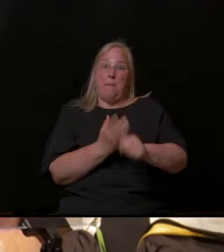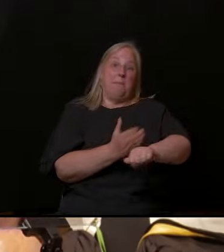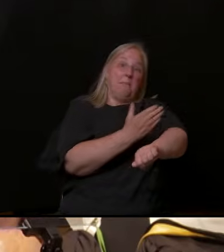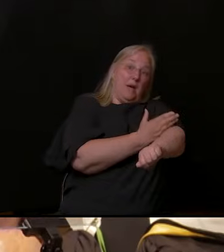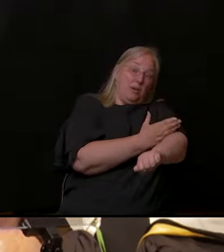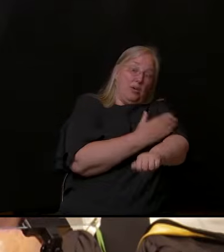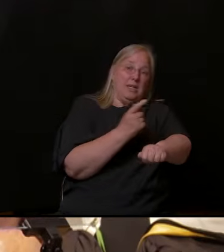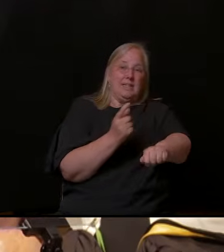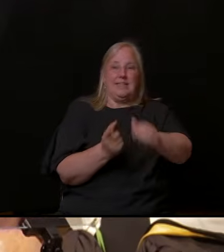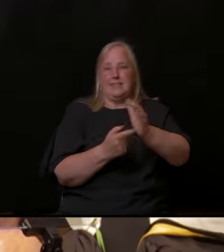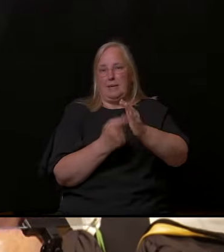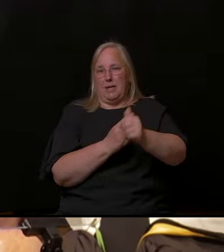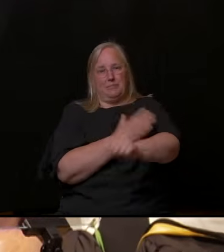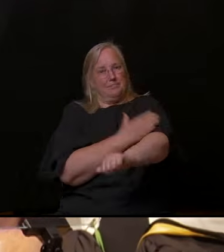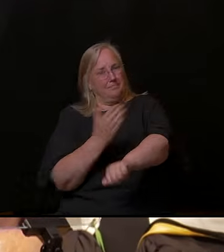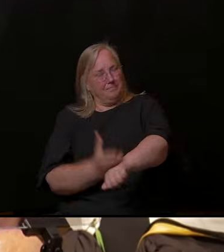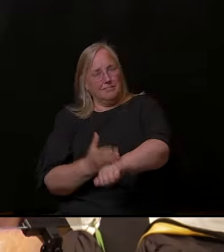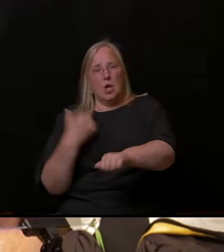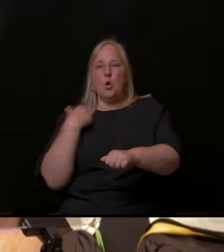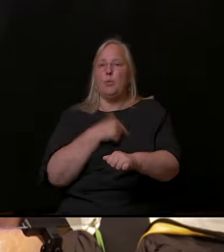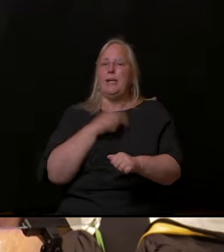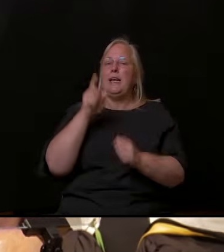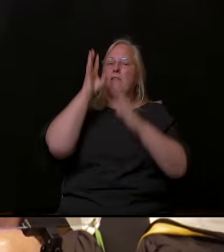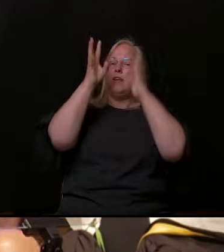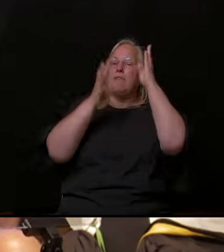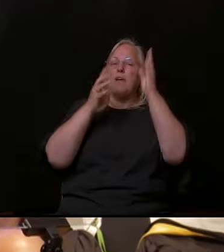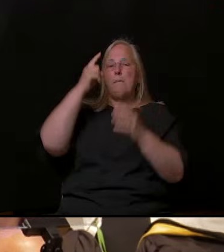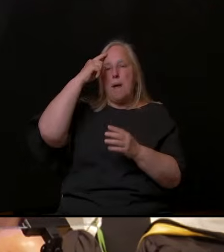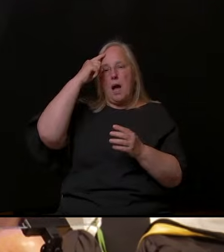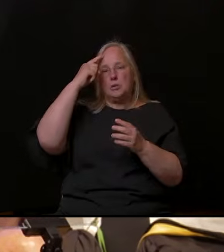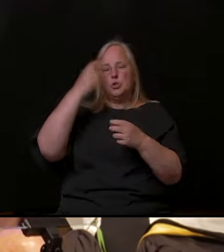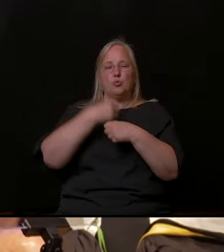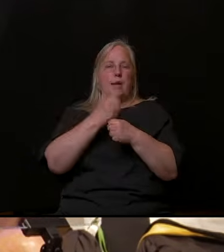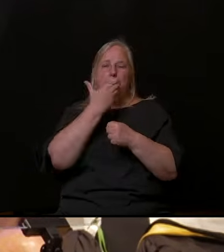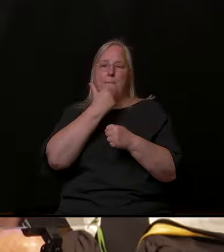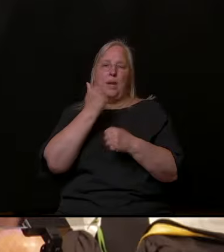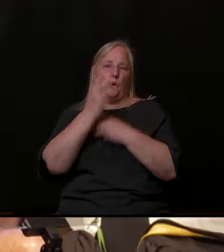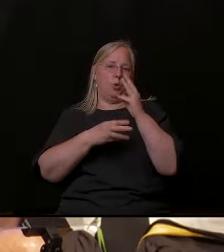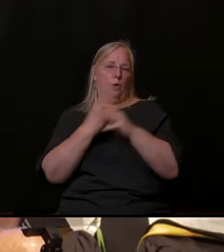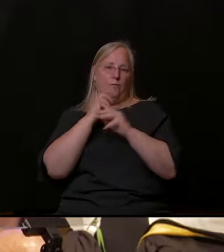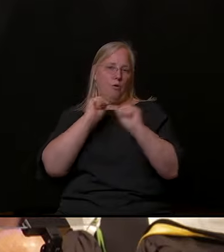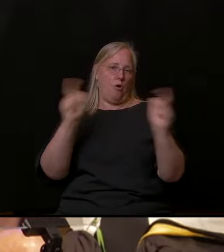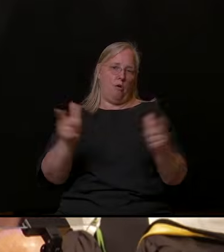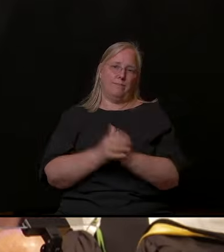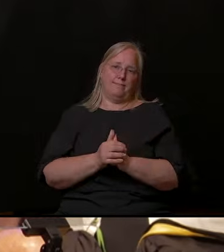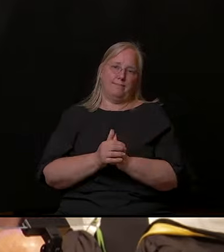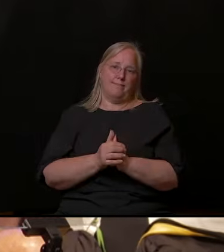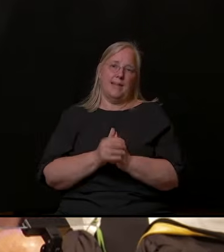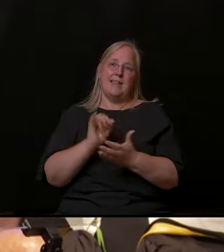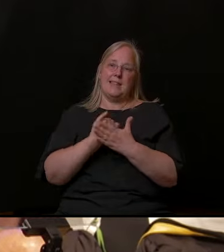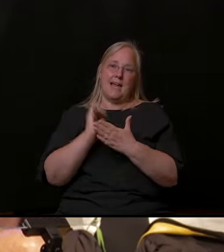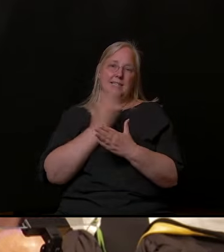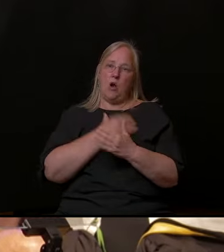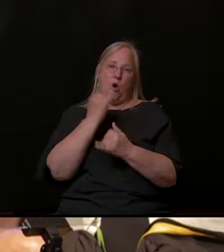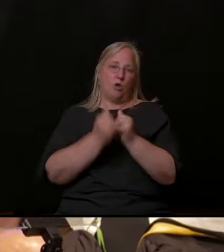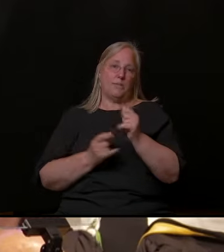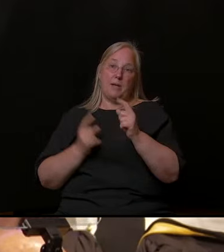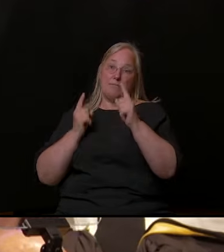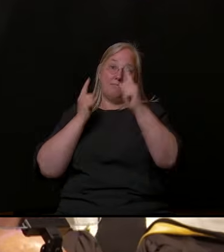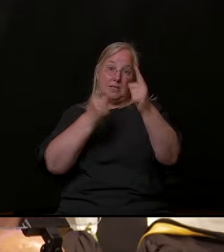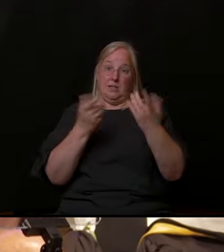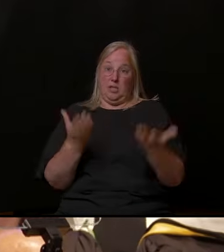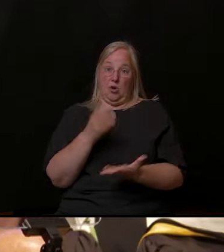not. We need innovative minds to create a better world for everyone. That's our ultimate mission at